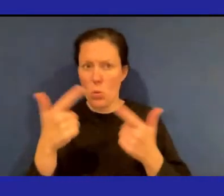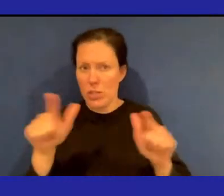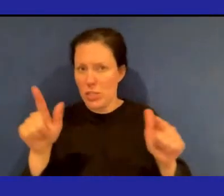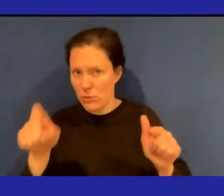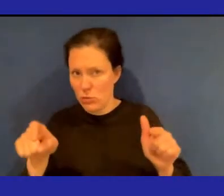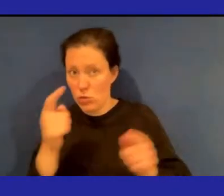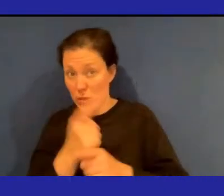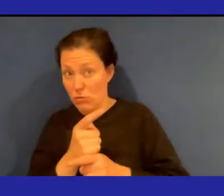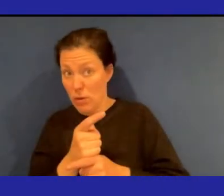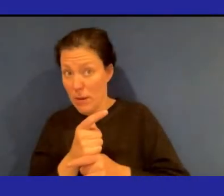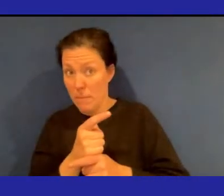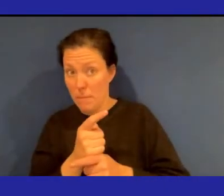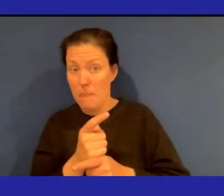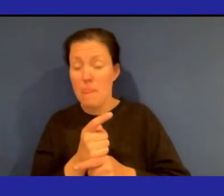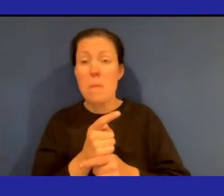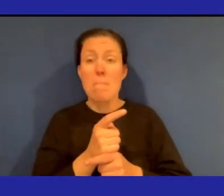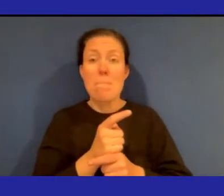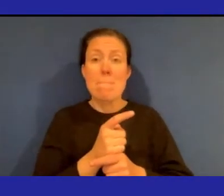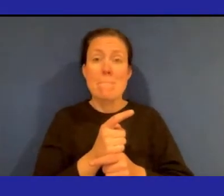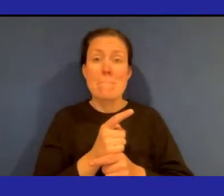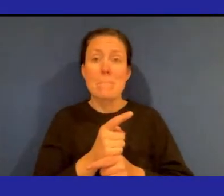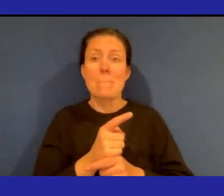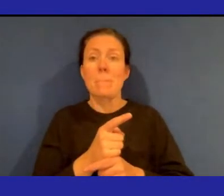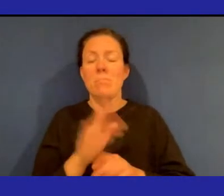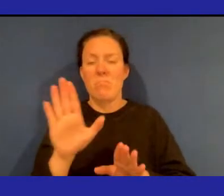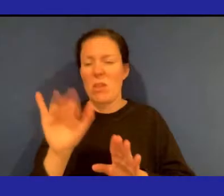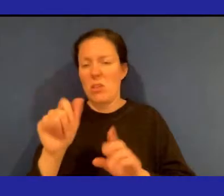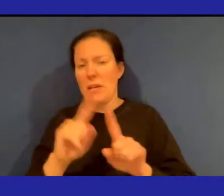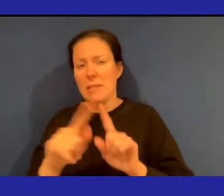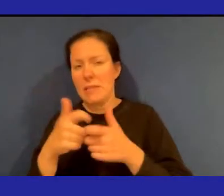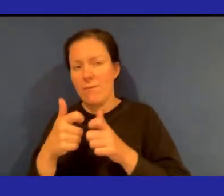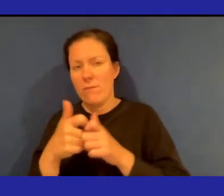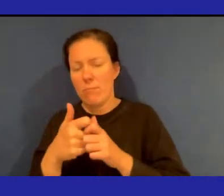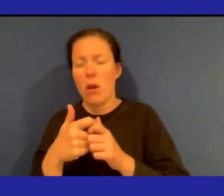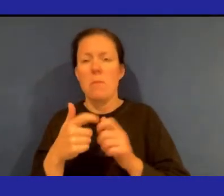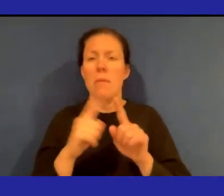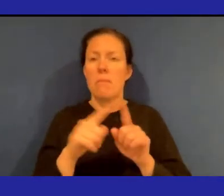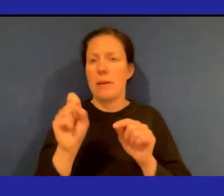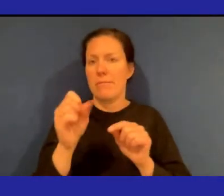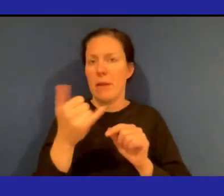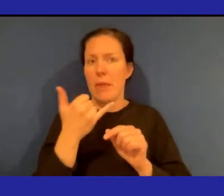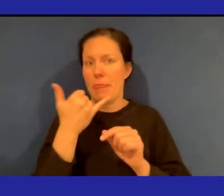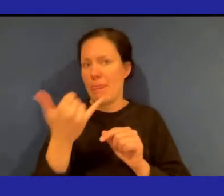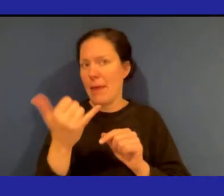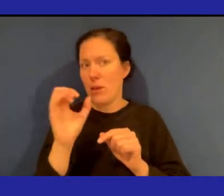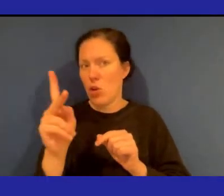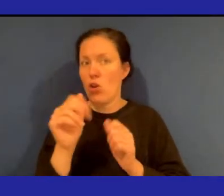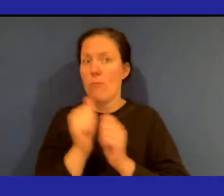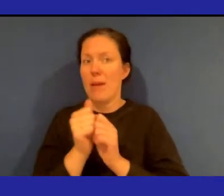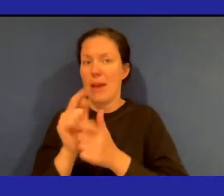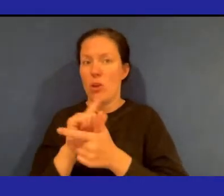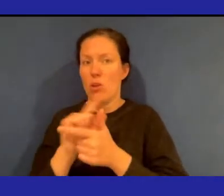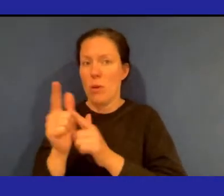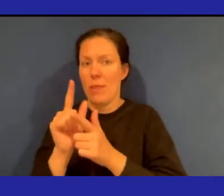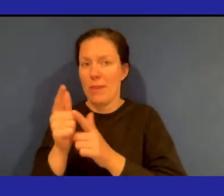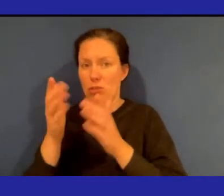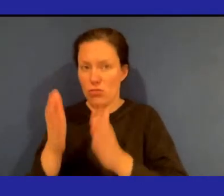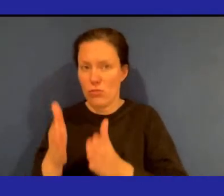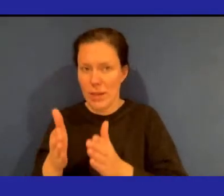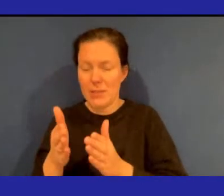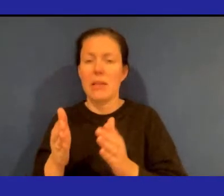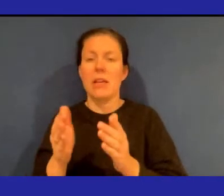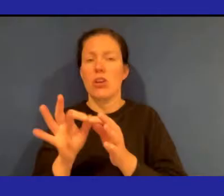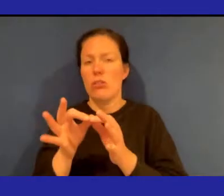right? So that's yet a different problem. Yes, they can call you back with the translator, but the call center can